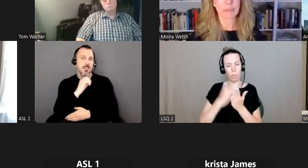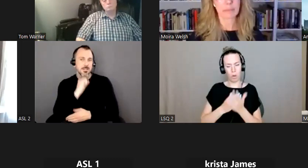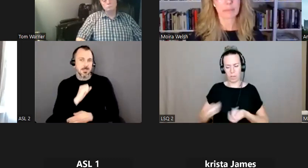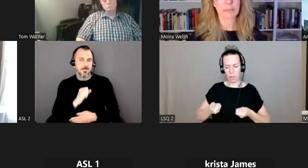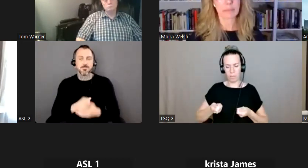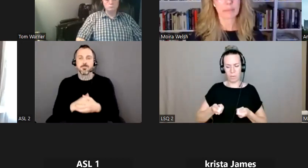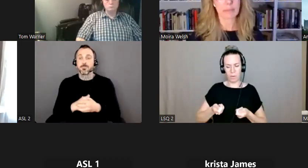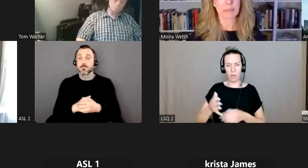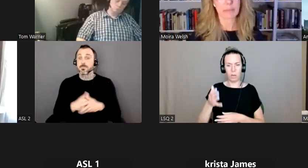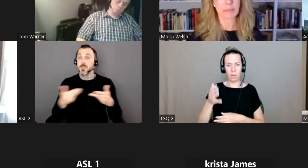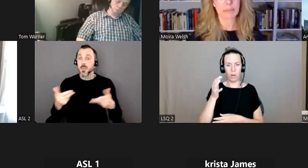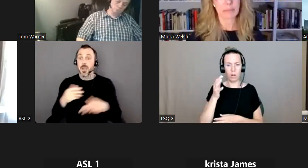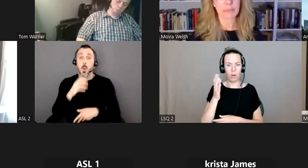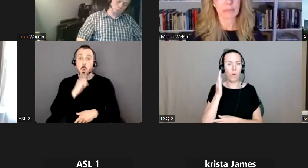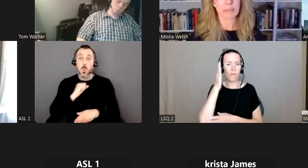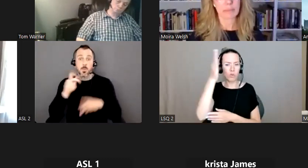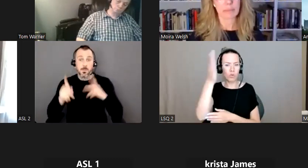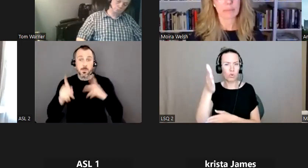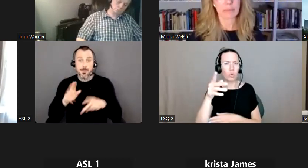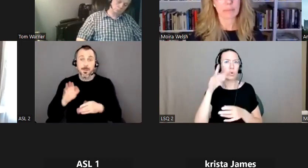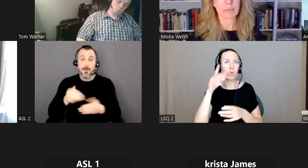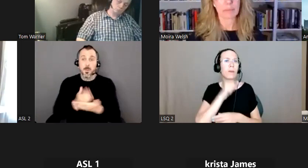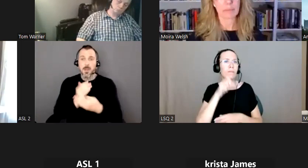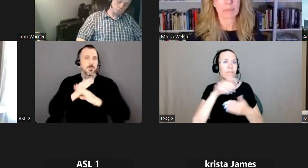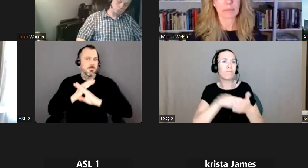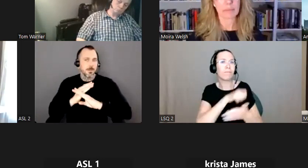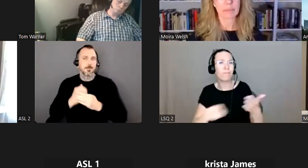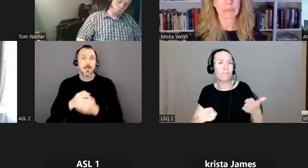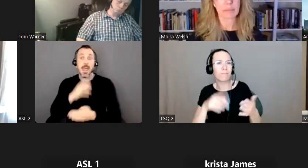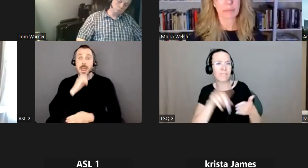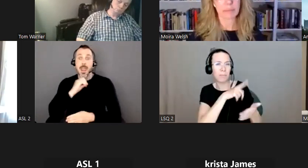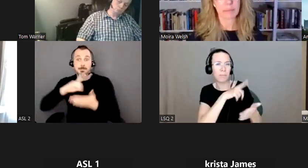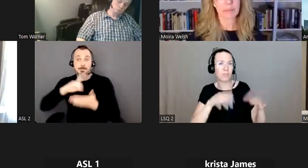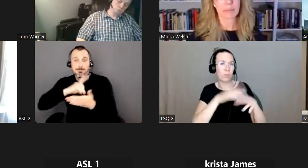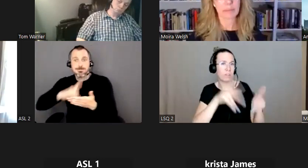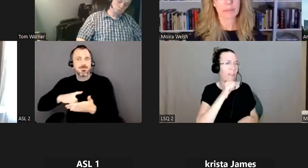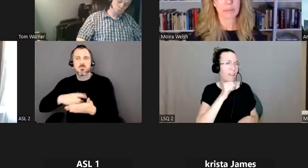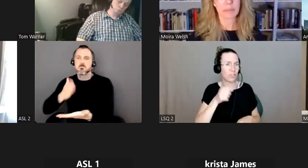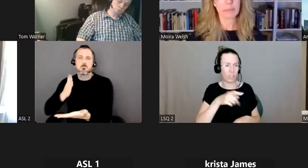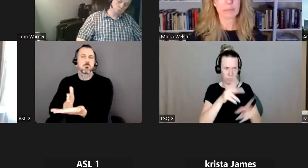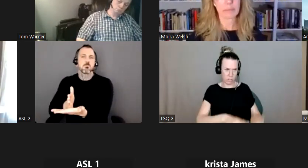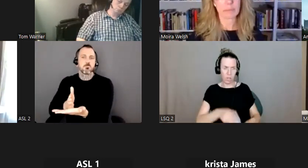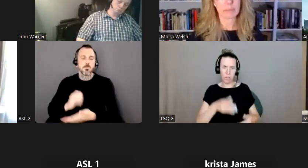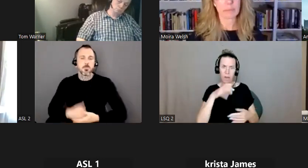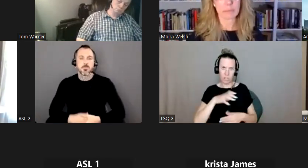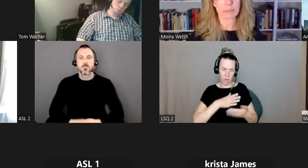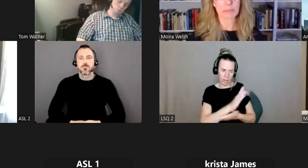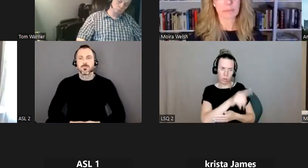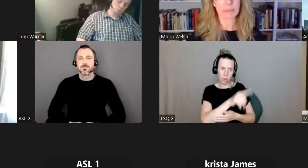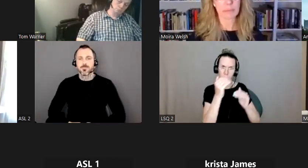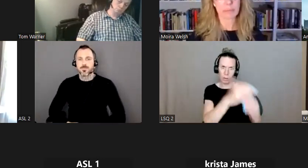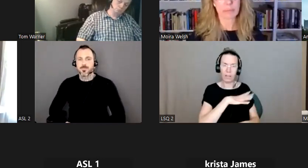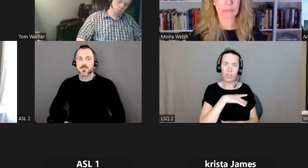rights of older persons, that they're protected, and that we stamp out ageism. And, you know, there's so much written and